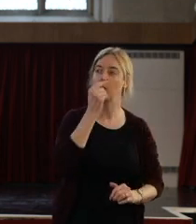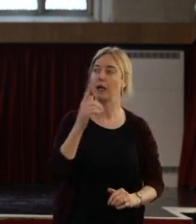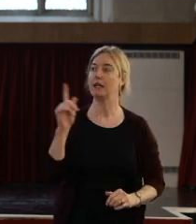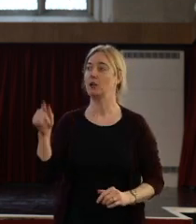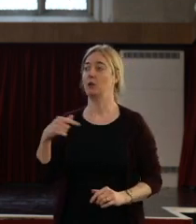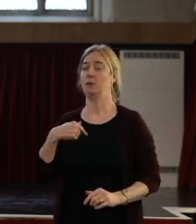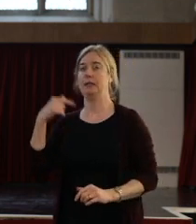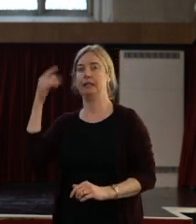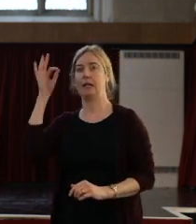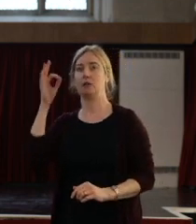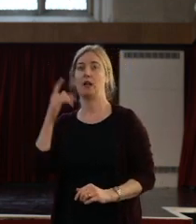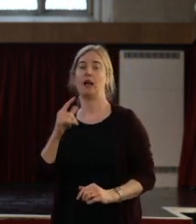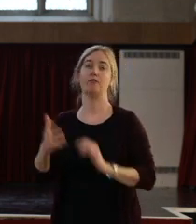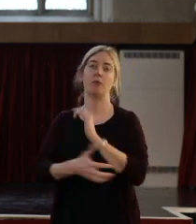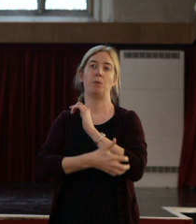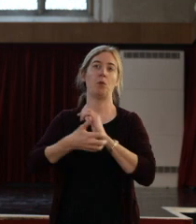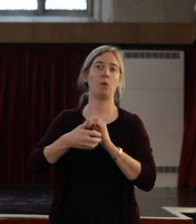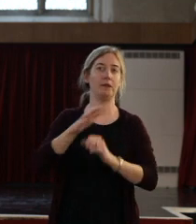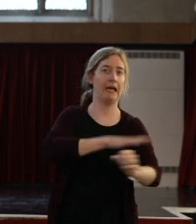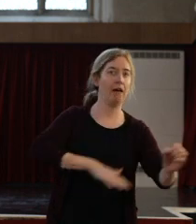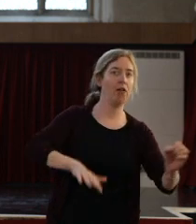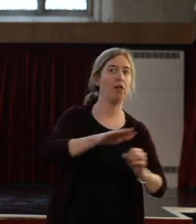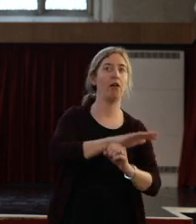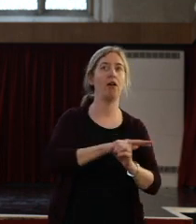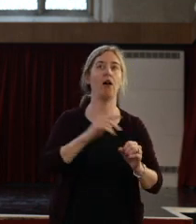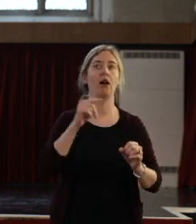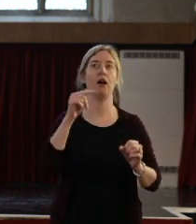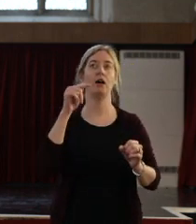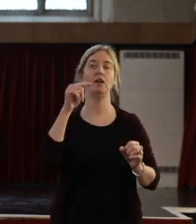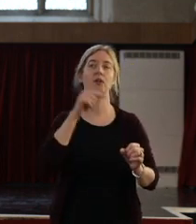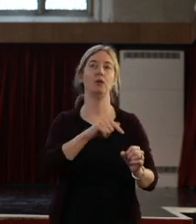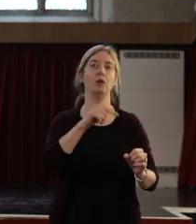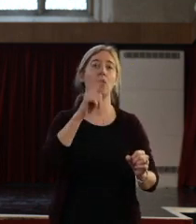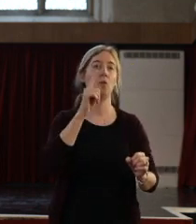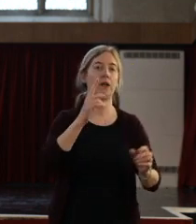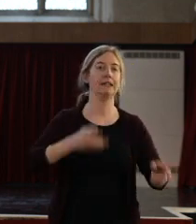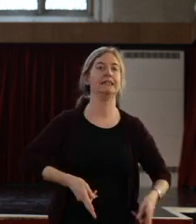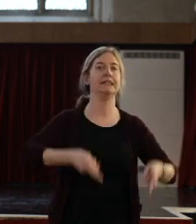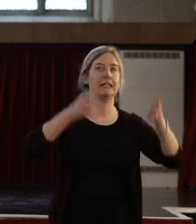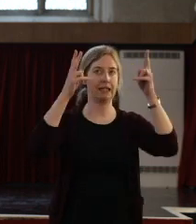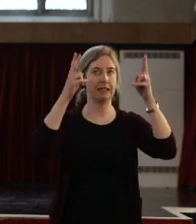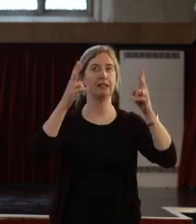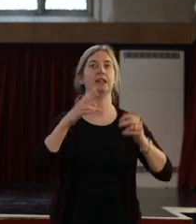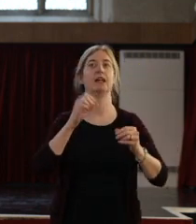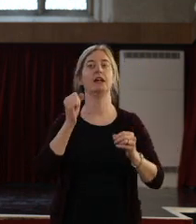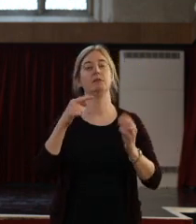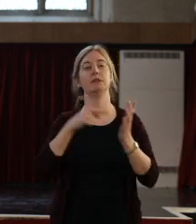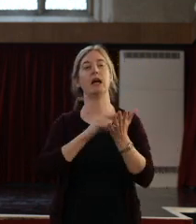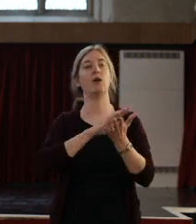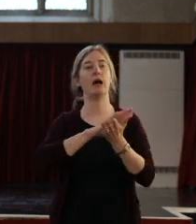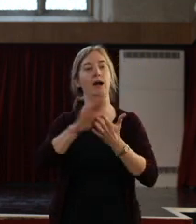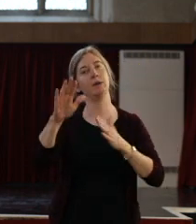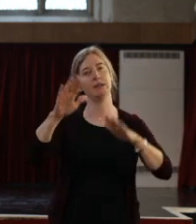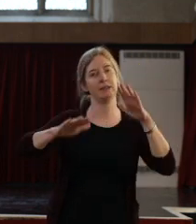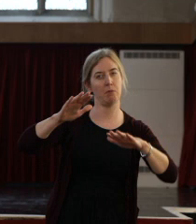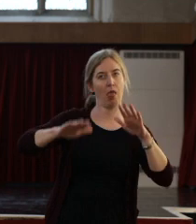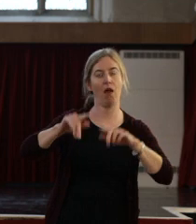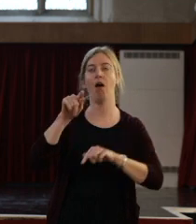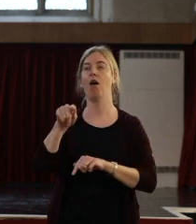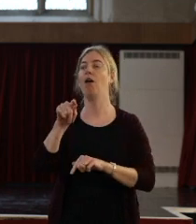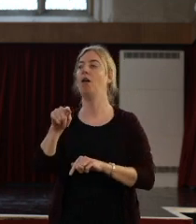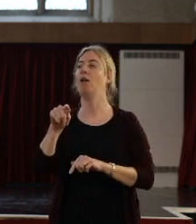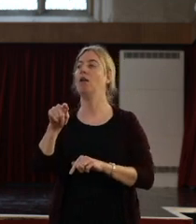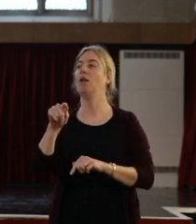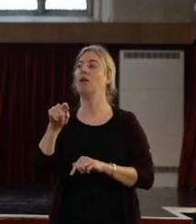got one of the poorest wards. Well, again, in the country, I've got one estate, which is, Tower Hamlets kind of level.